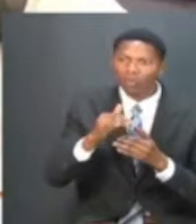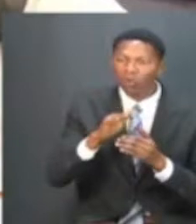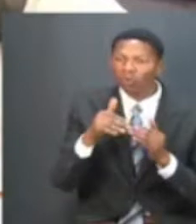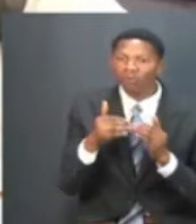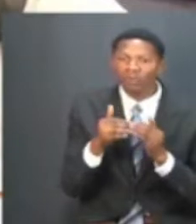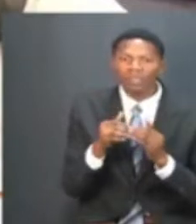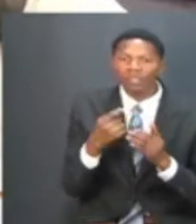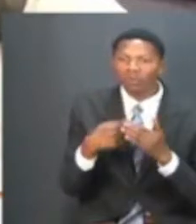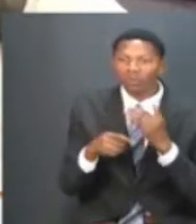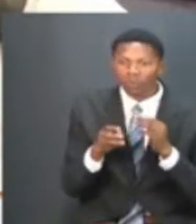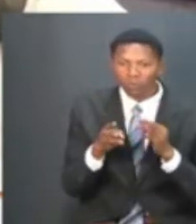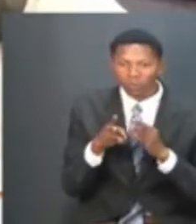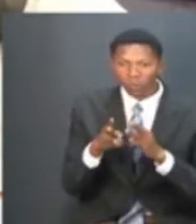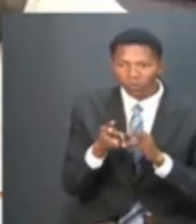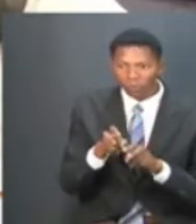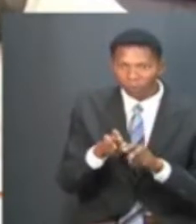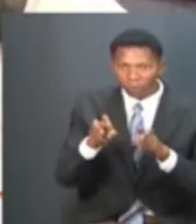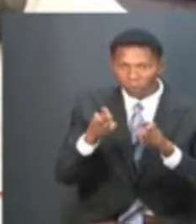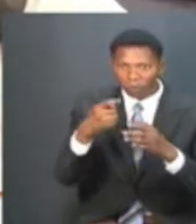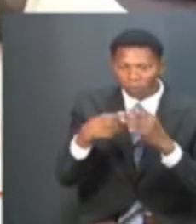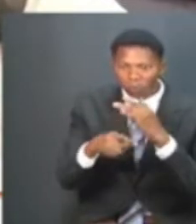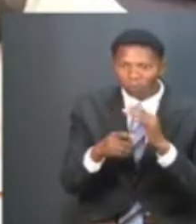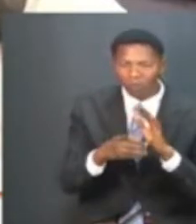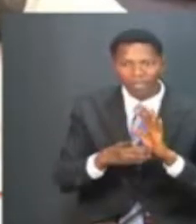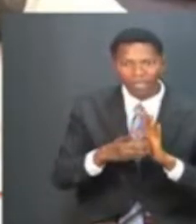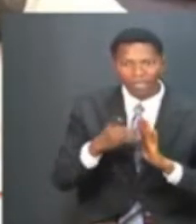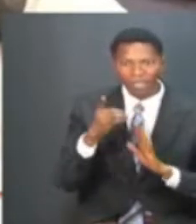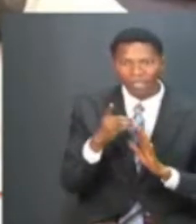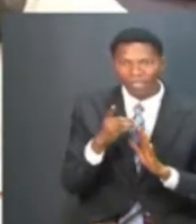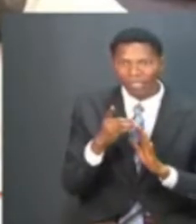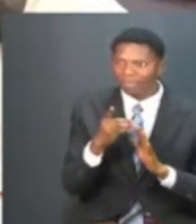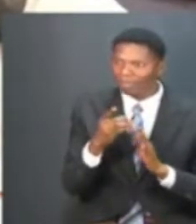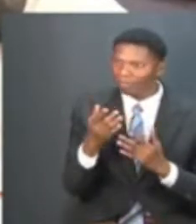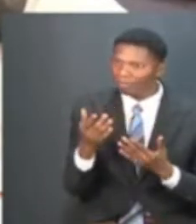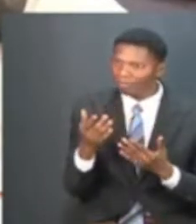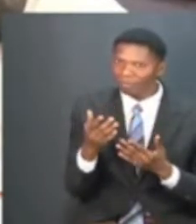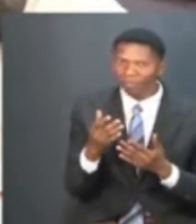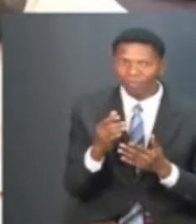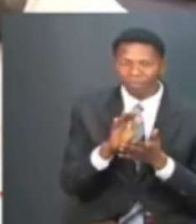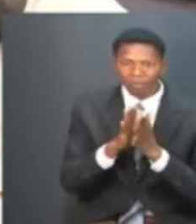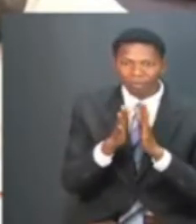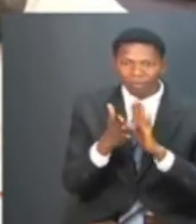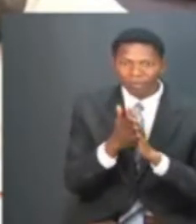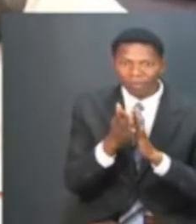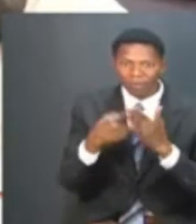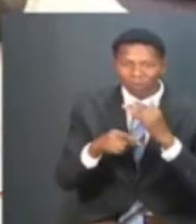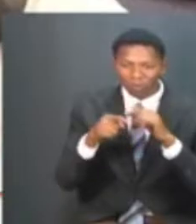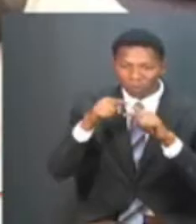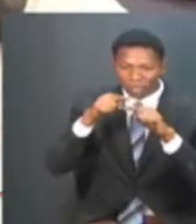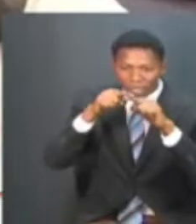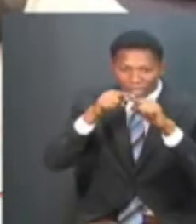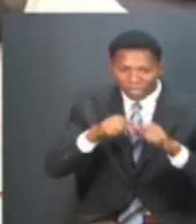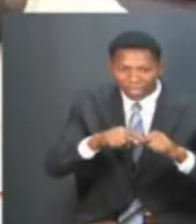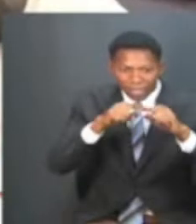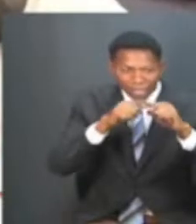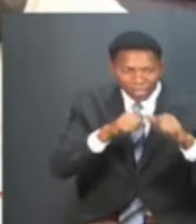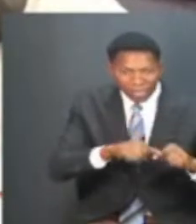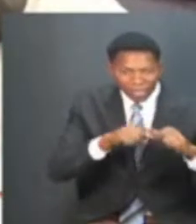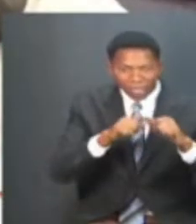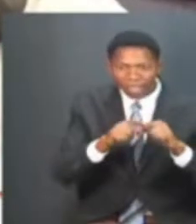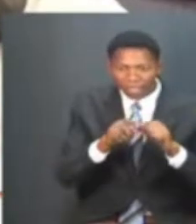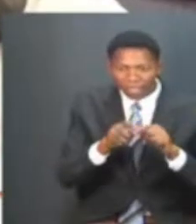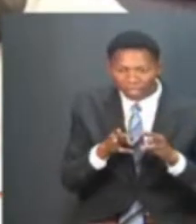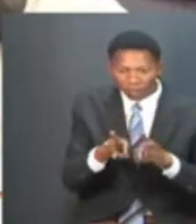transport has been developed and serve as a reliable, so to speak, means of